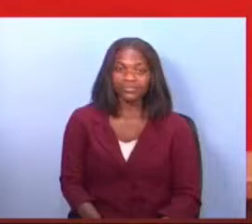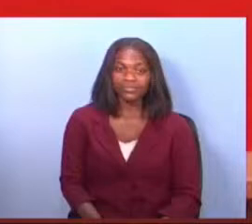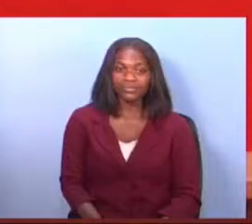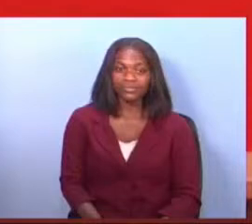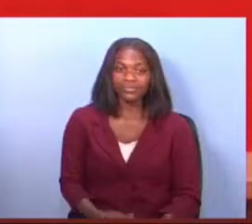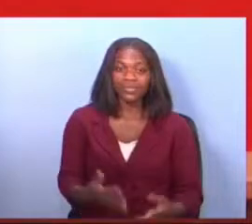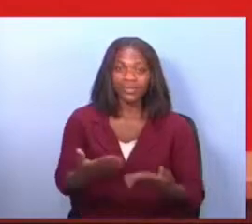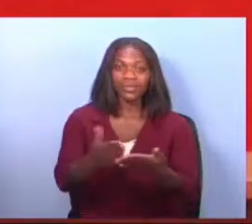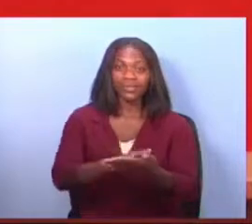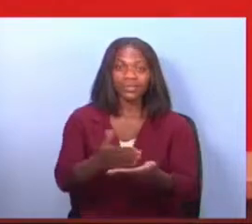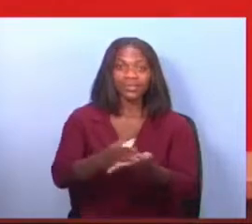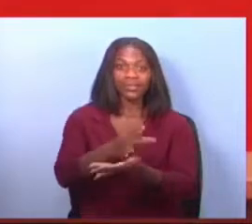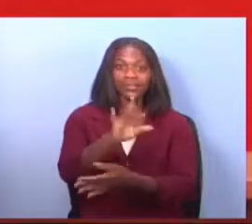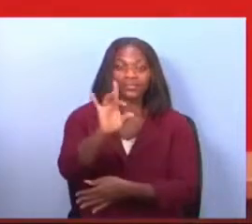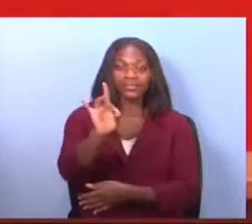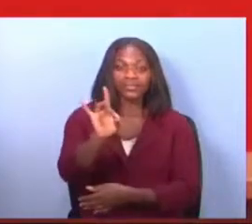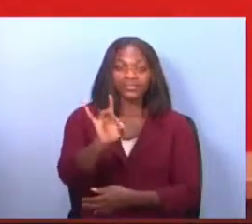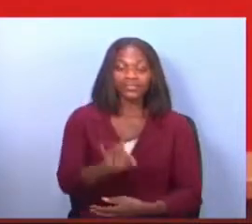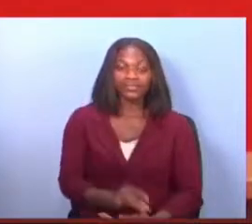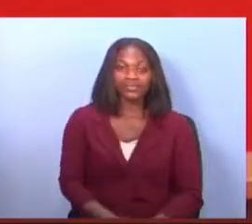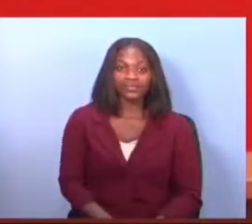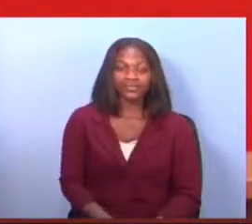Page 8.